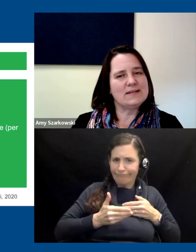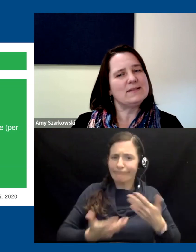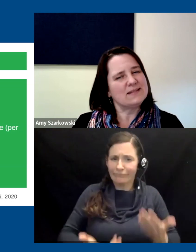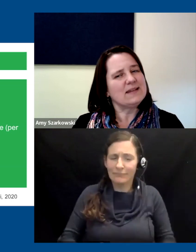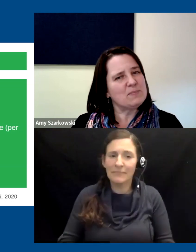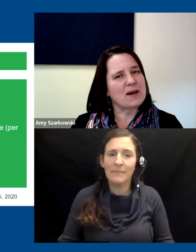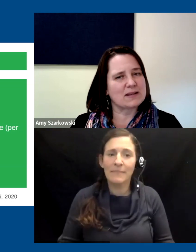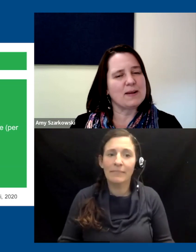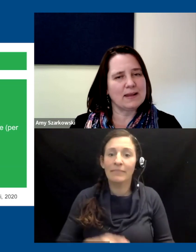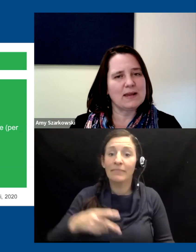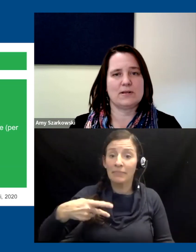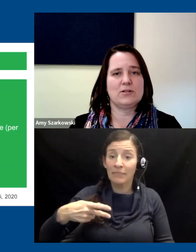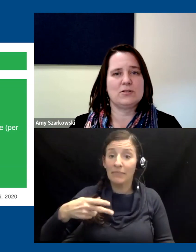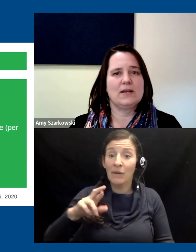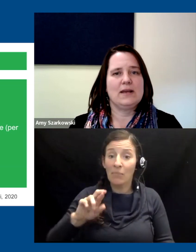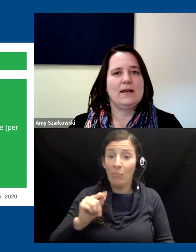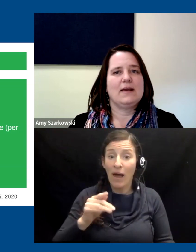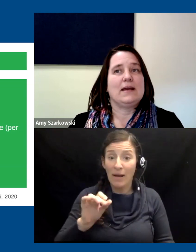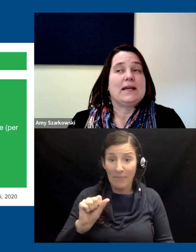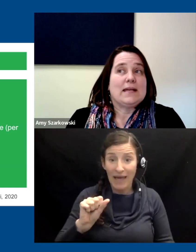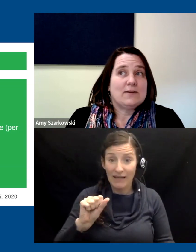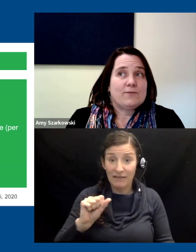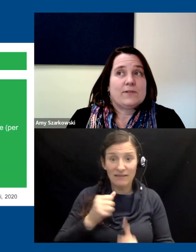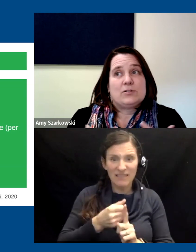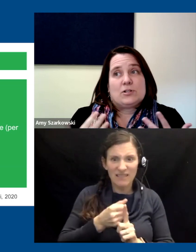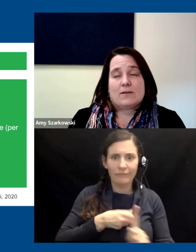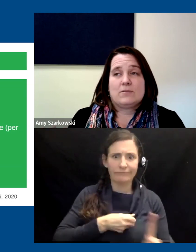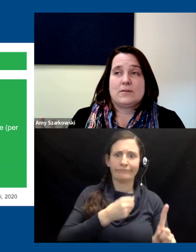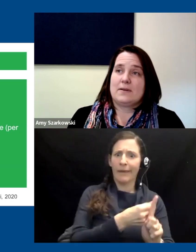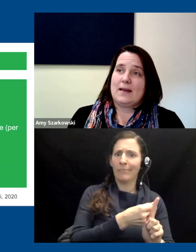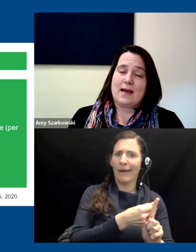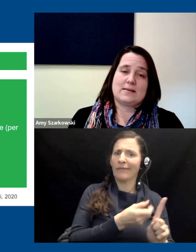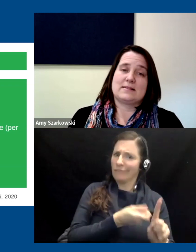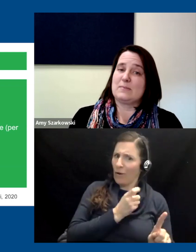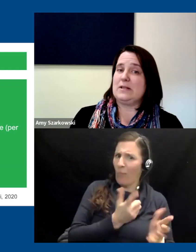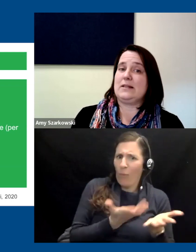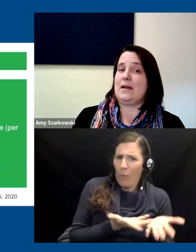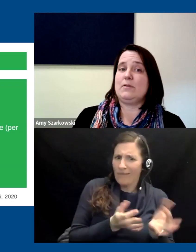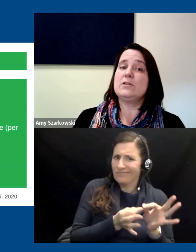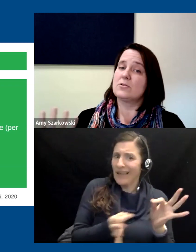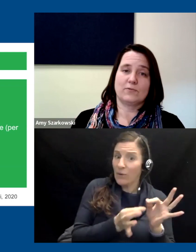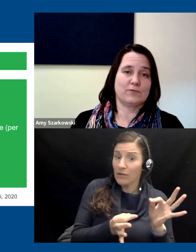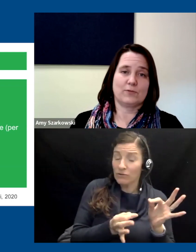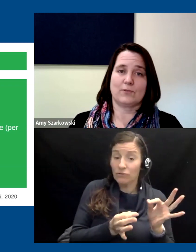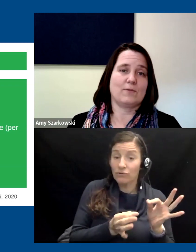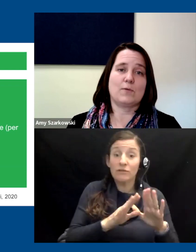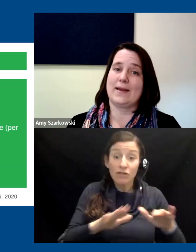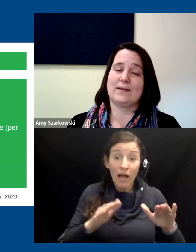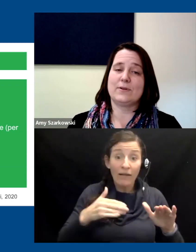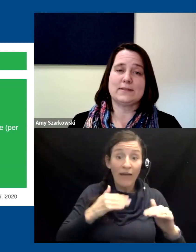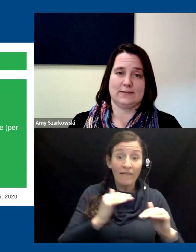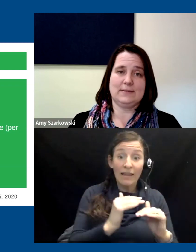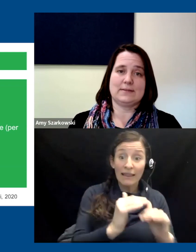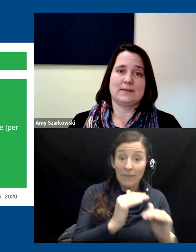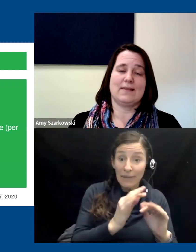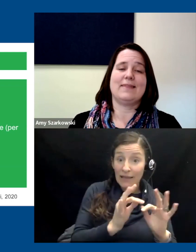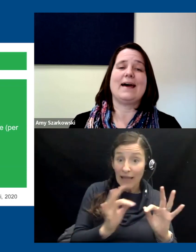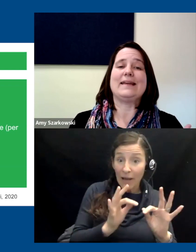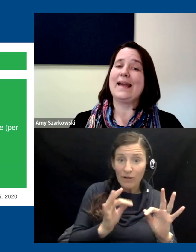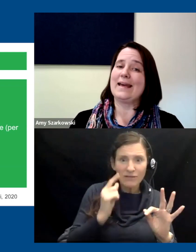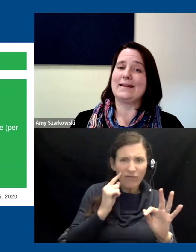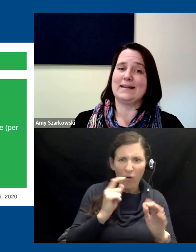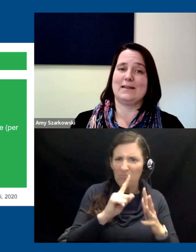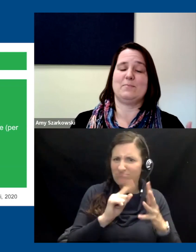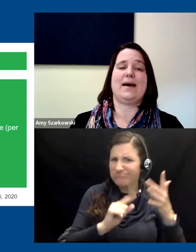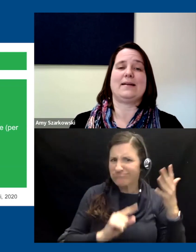Pragmatics is impacted by language. If a child has limited language for a variety of reasons,